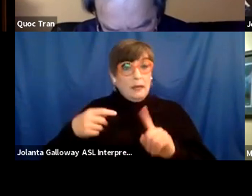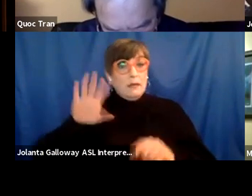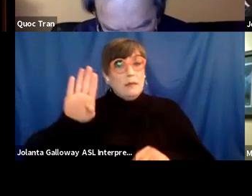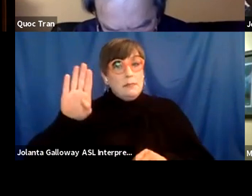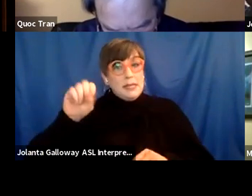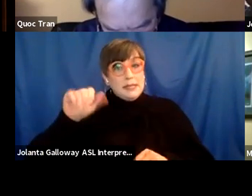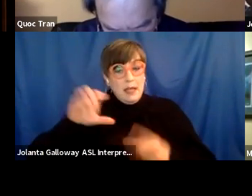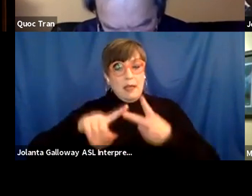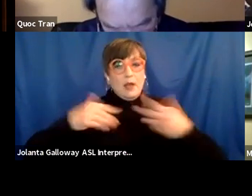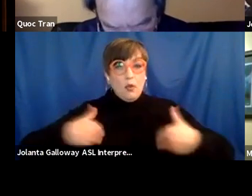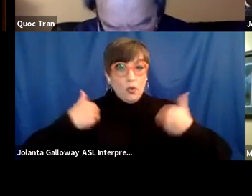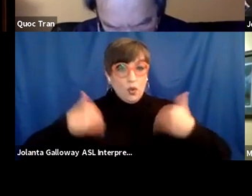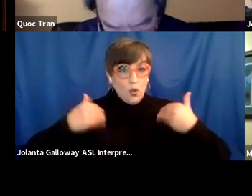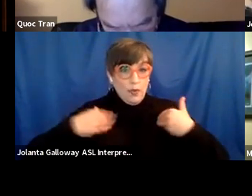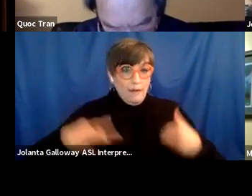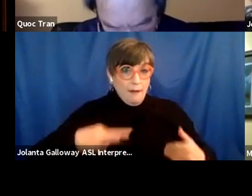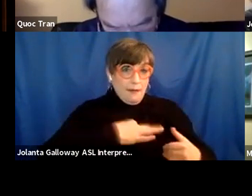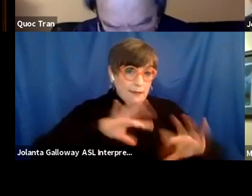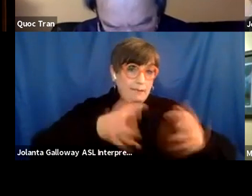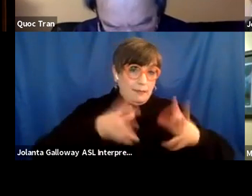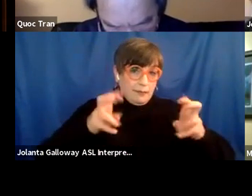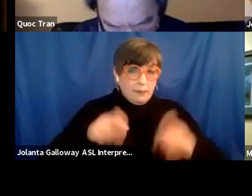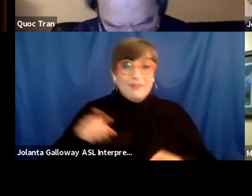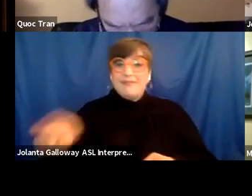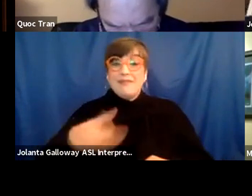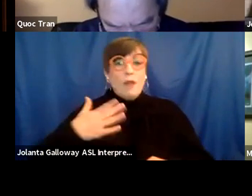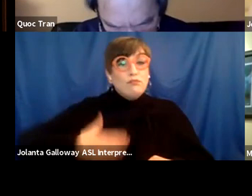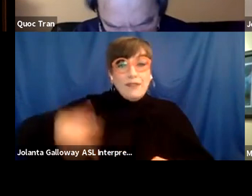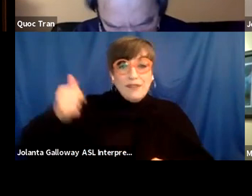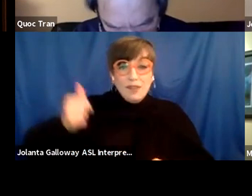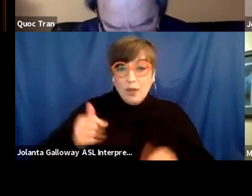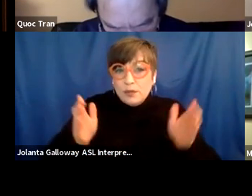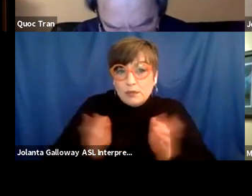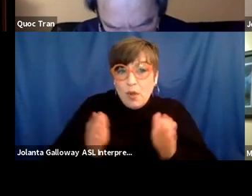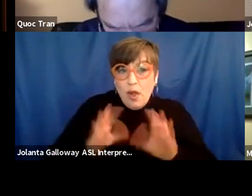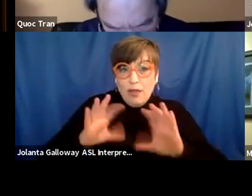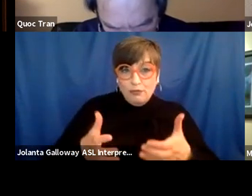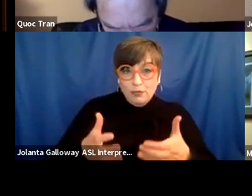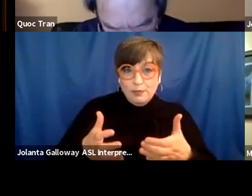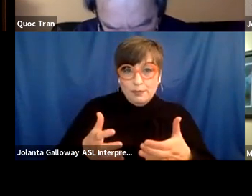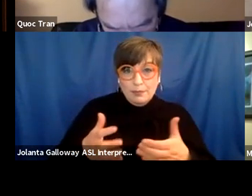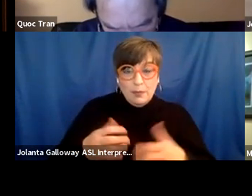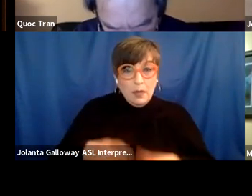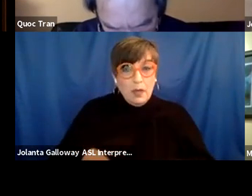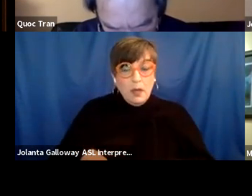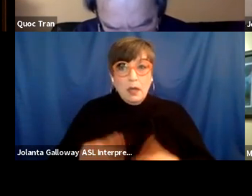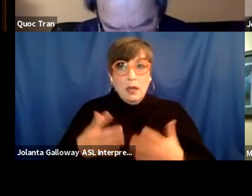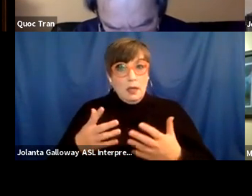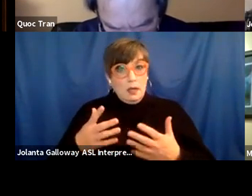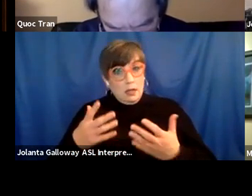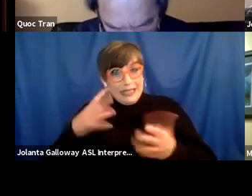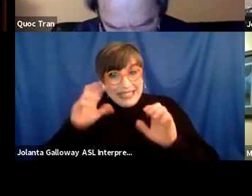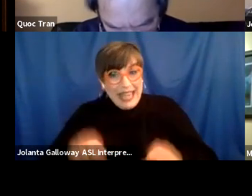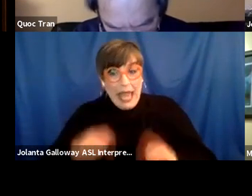youth cabinet. They like small groups. They like when there's the opportunity for them to meet in